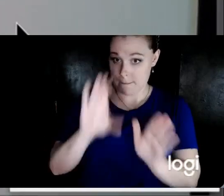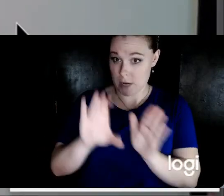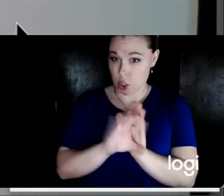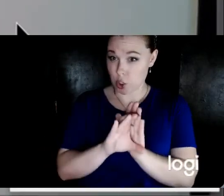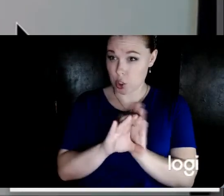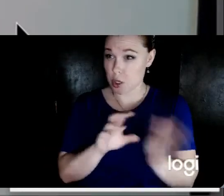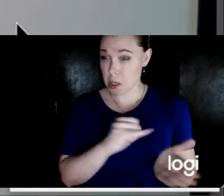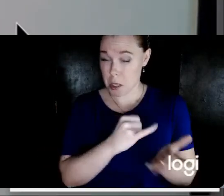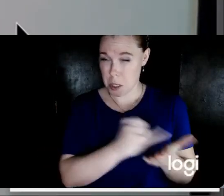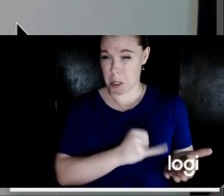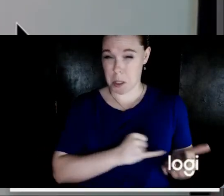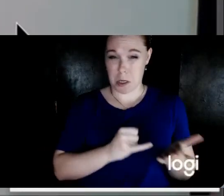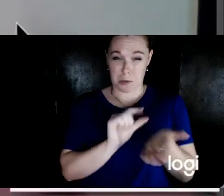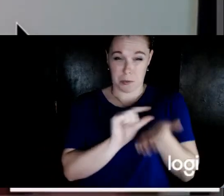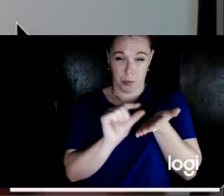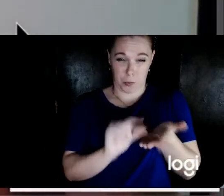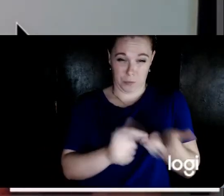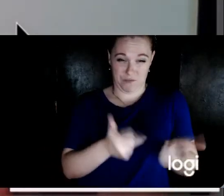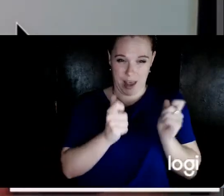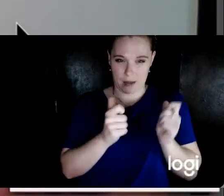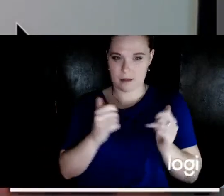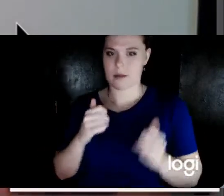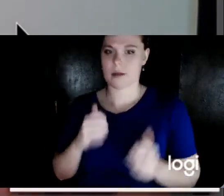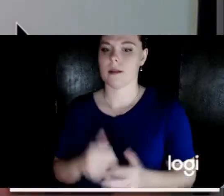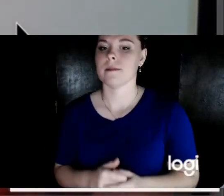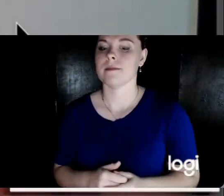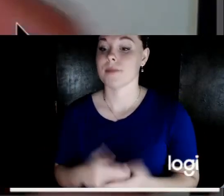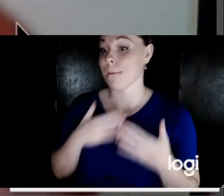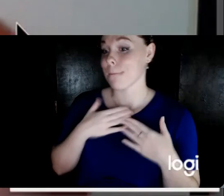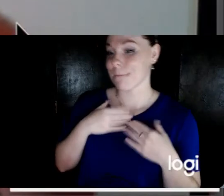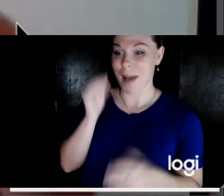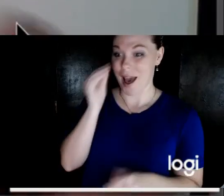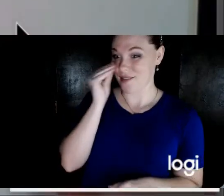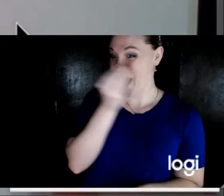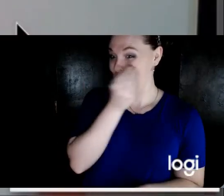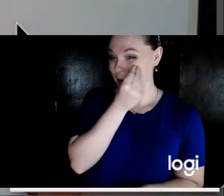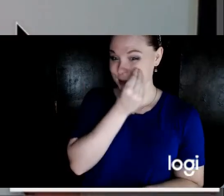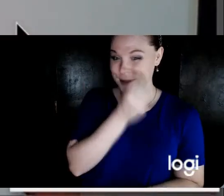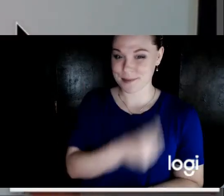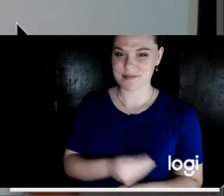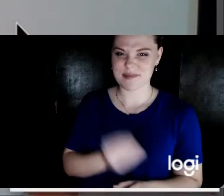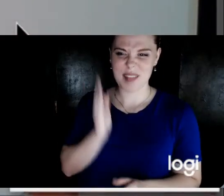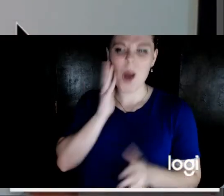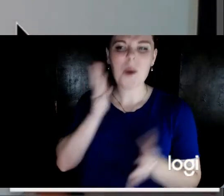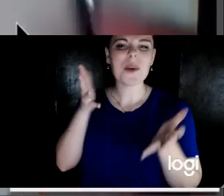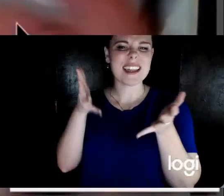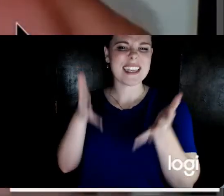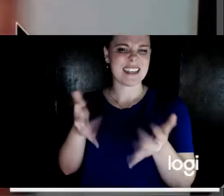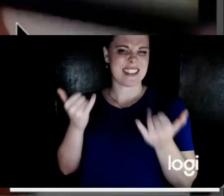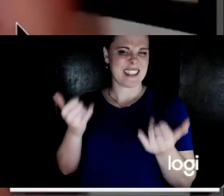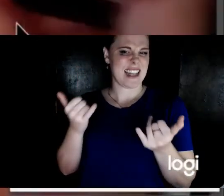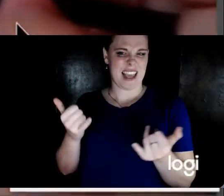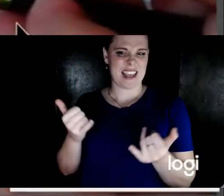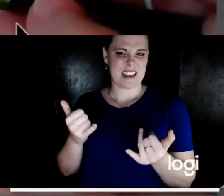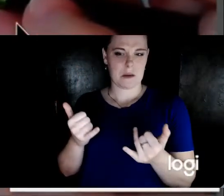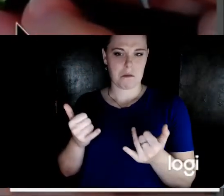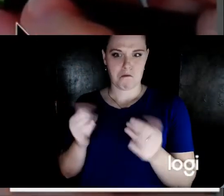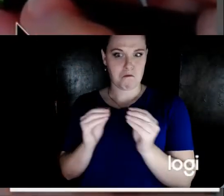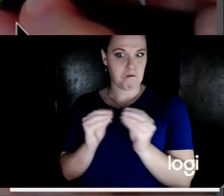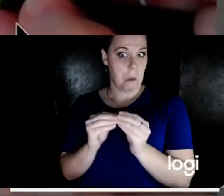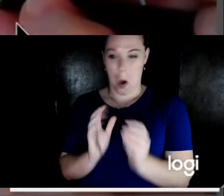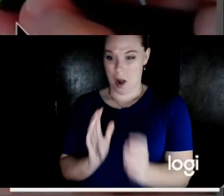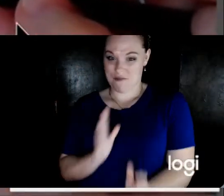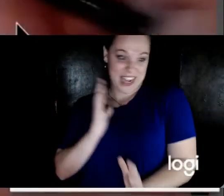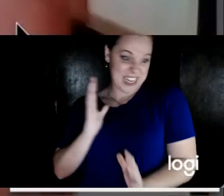and then did a quick sketch. So here's my flower. I'm just going to leave it at this today. I'm not going to do anything else